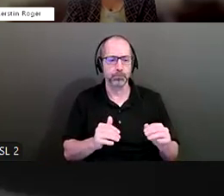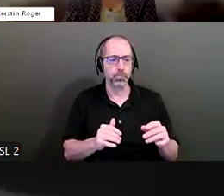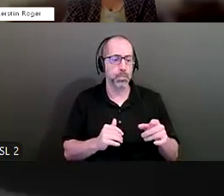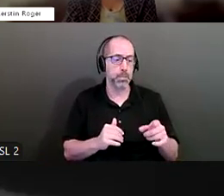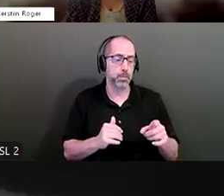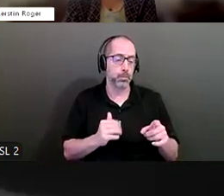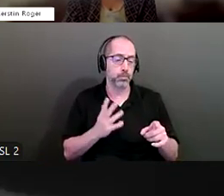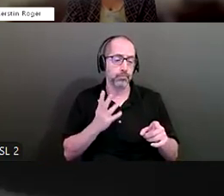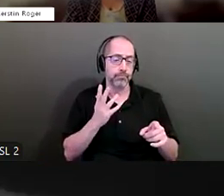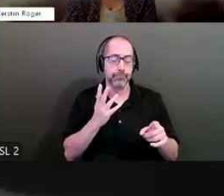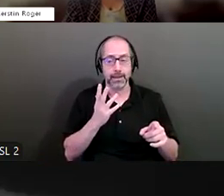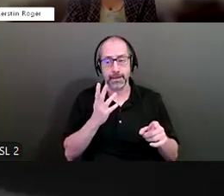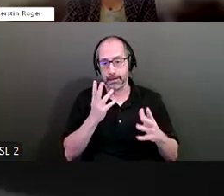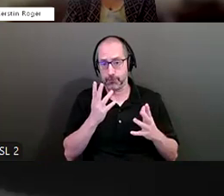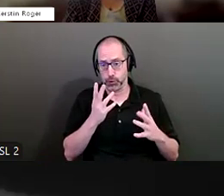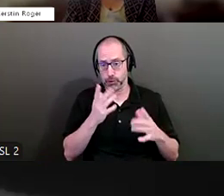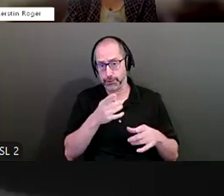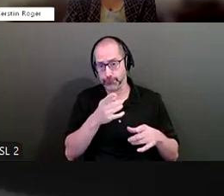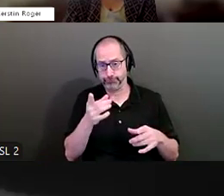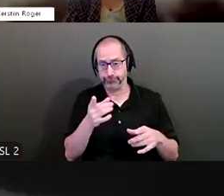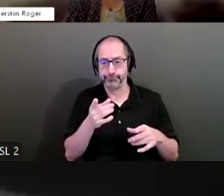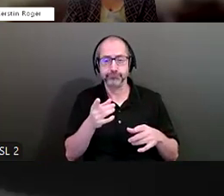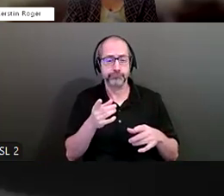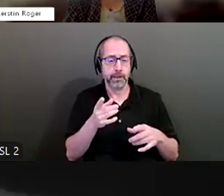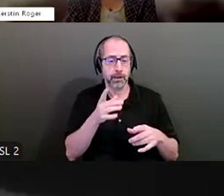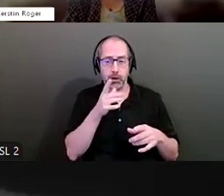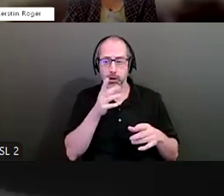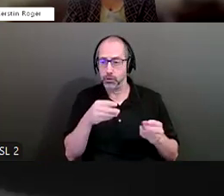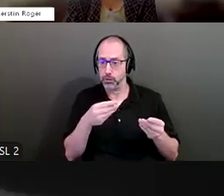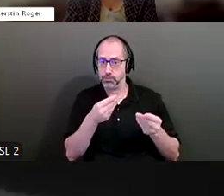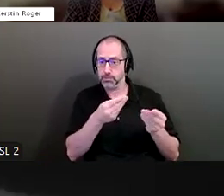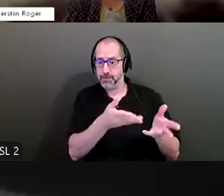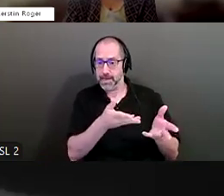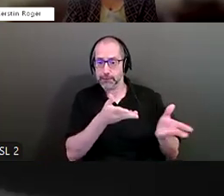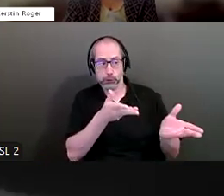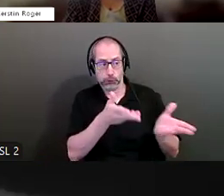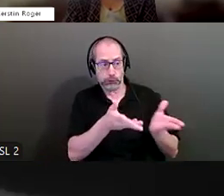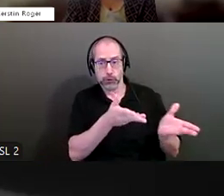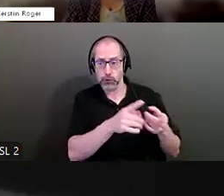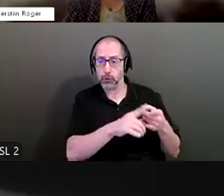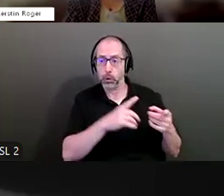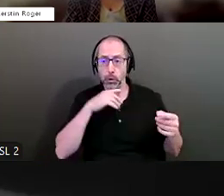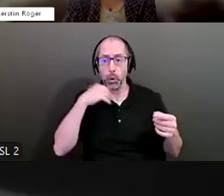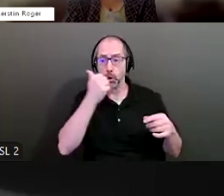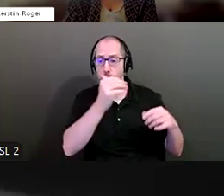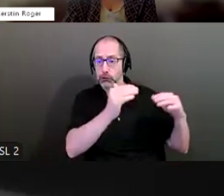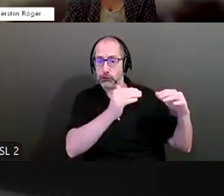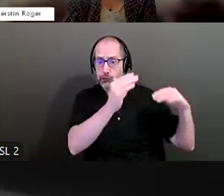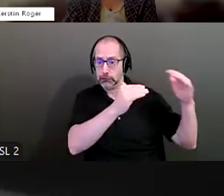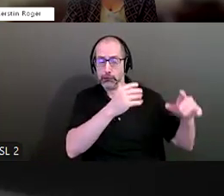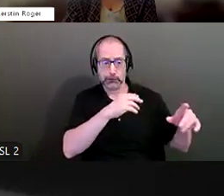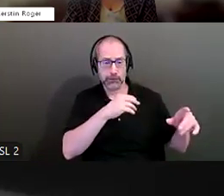Unfortunately, those of you who provide service for older adults are quite aware that most cases of abuse